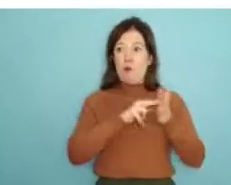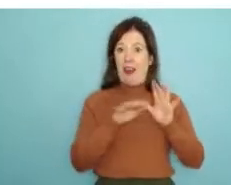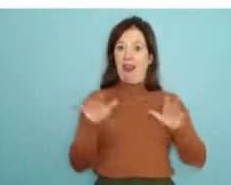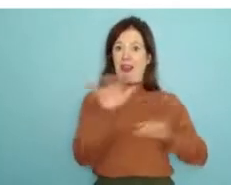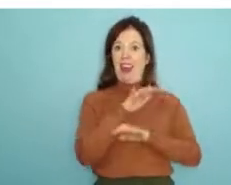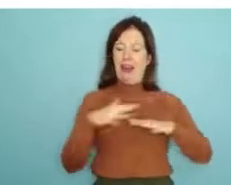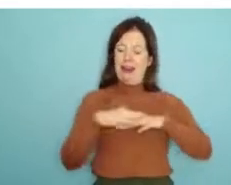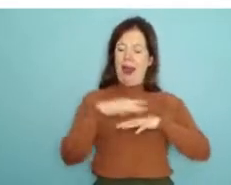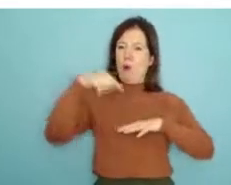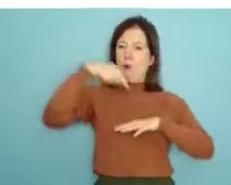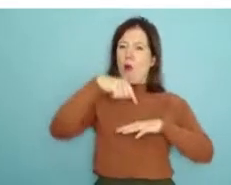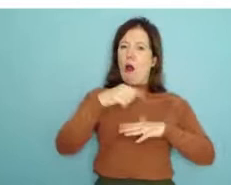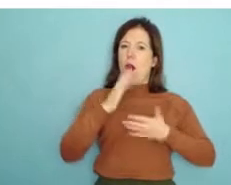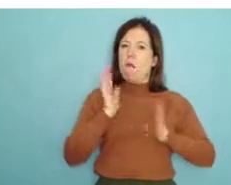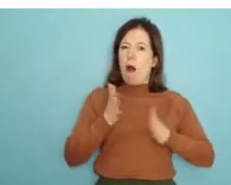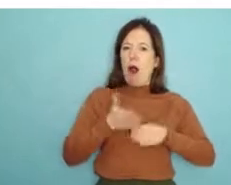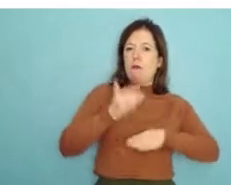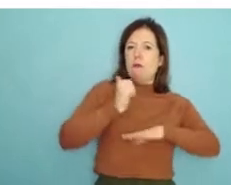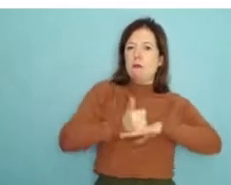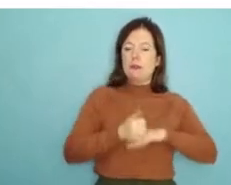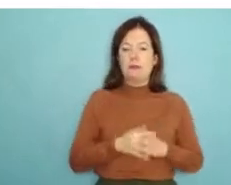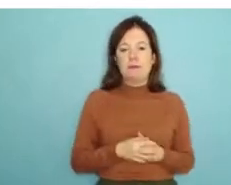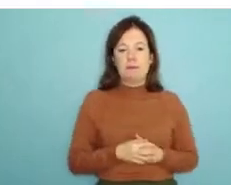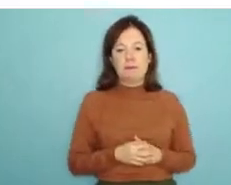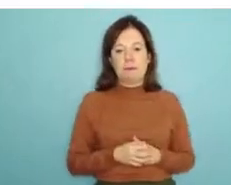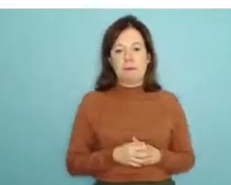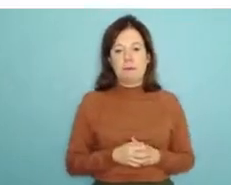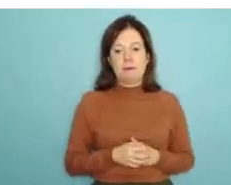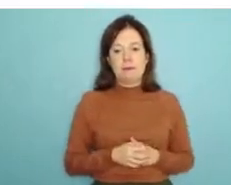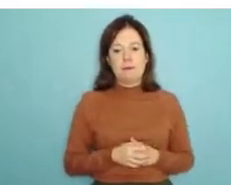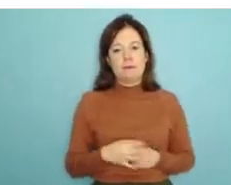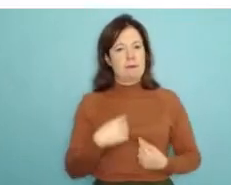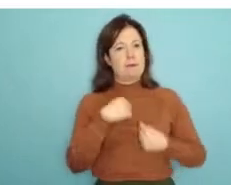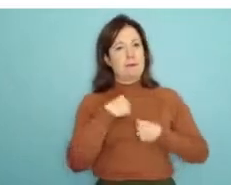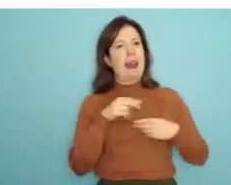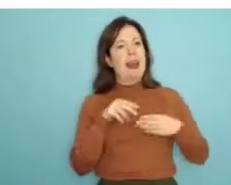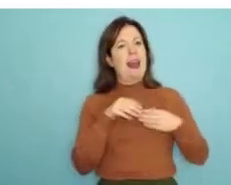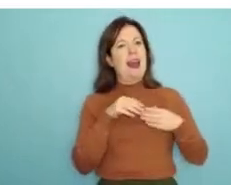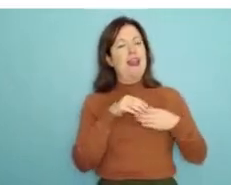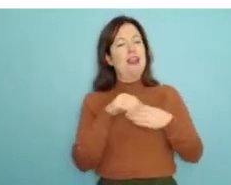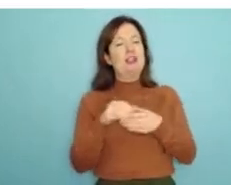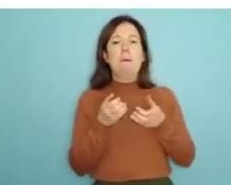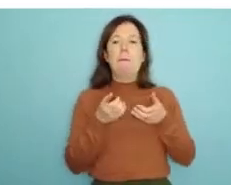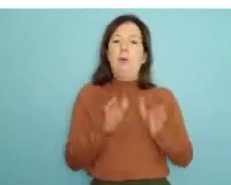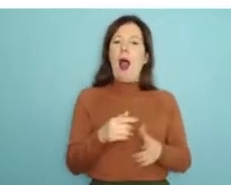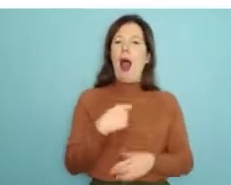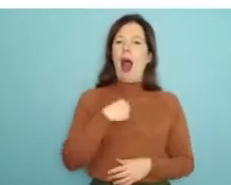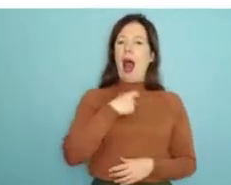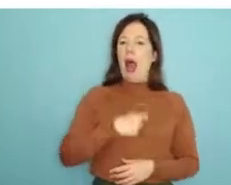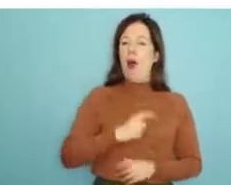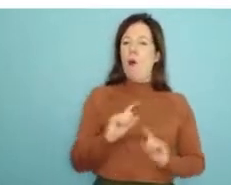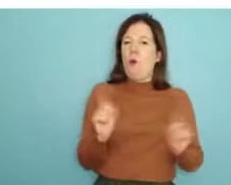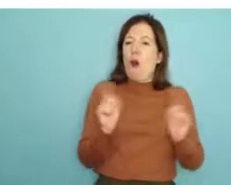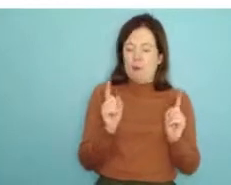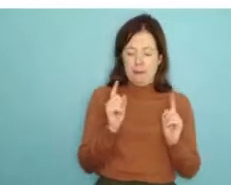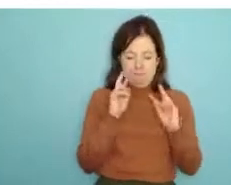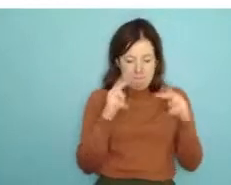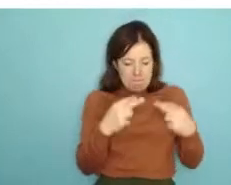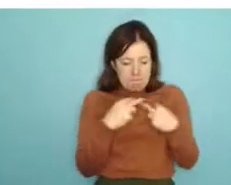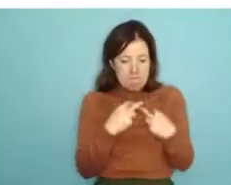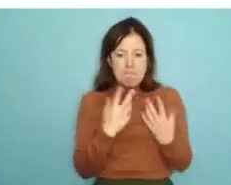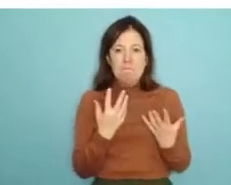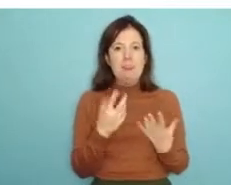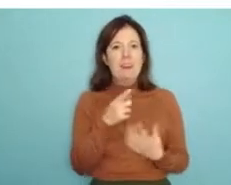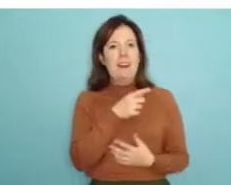I've thought about the kind of leader that I would like to be, recognising that all of the leaders that we come across in our life